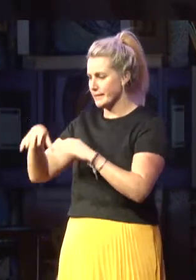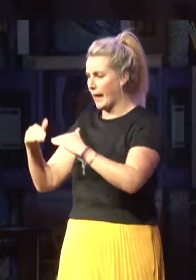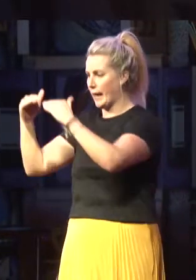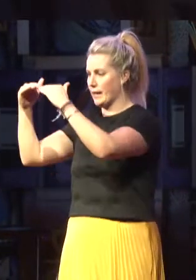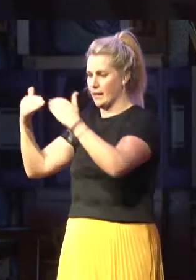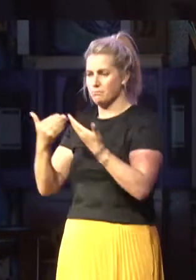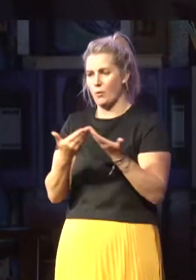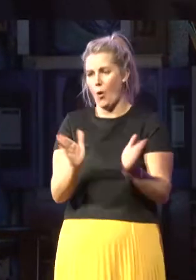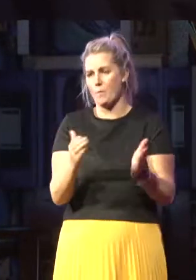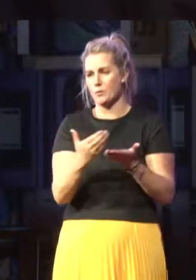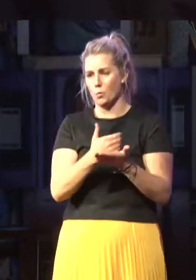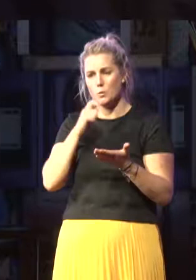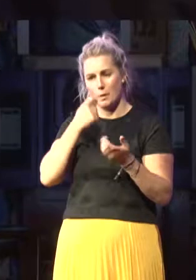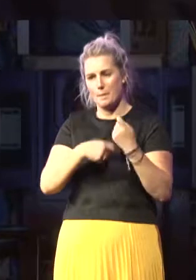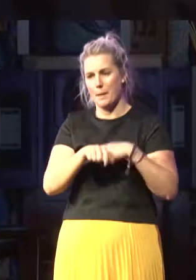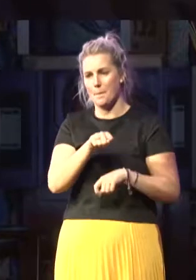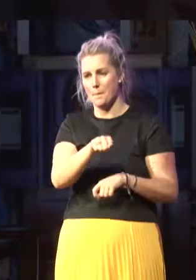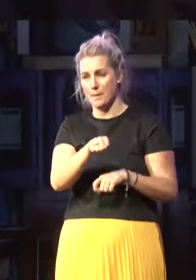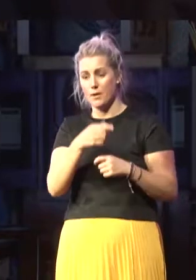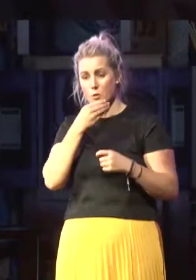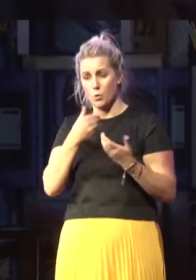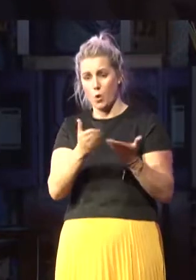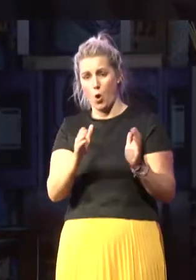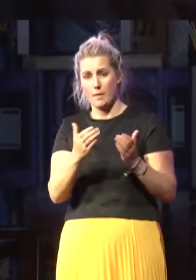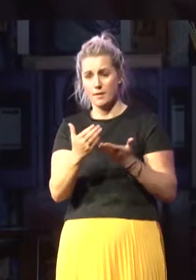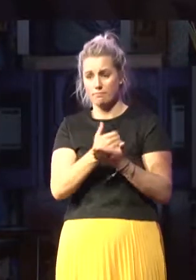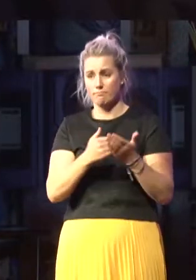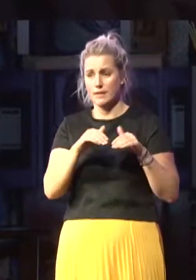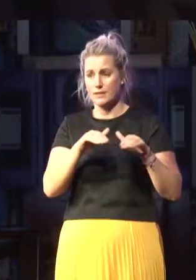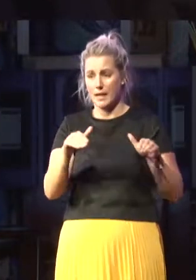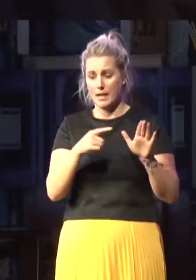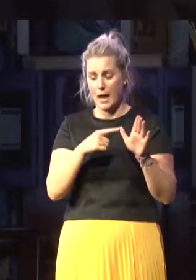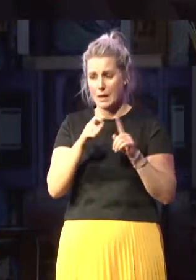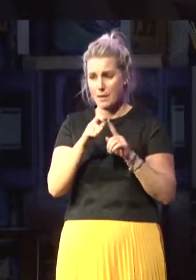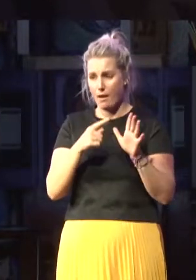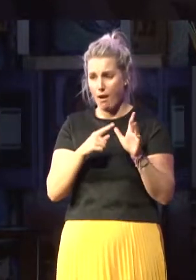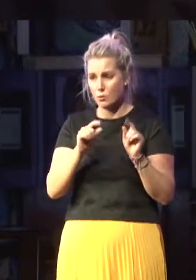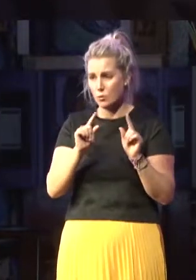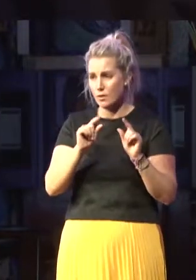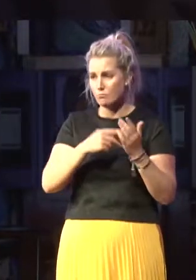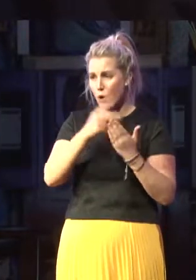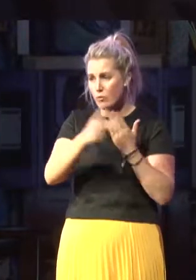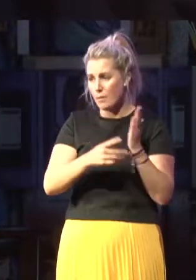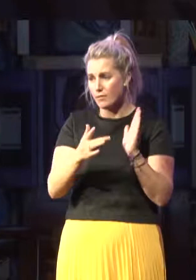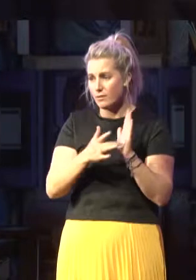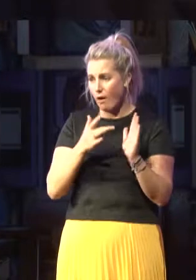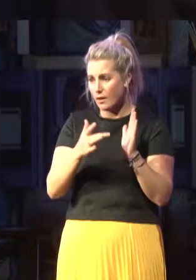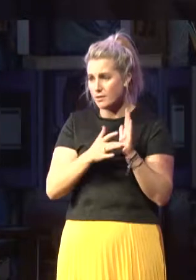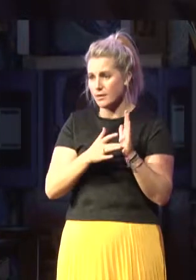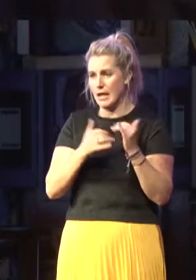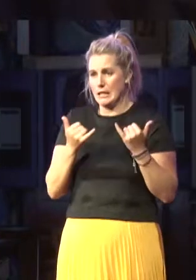into open source software. It uses open standard APIs to program devices, and it does so at scale,